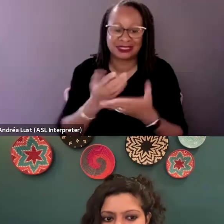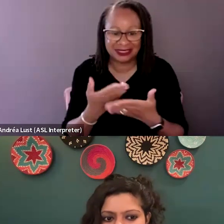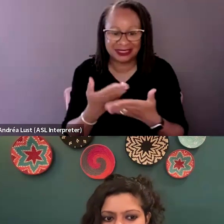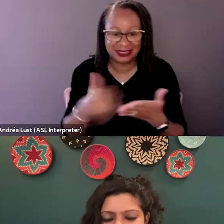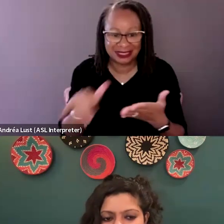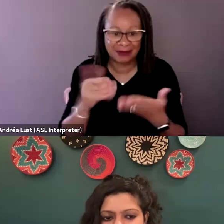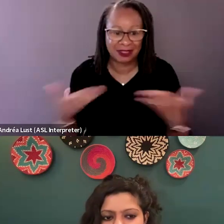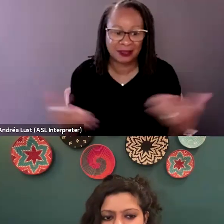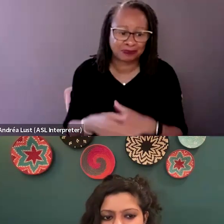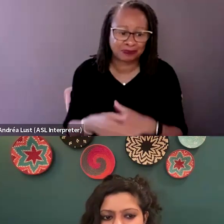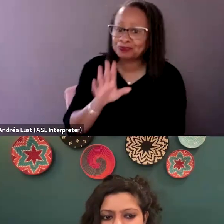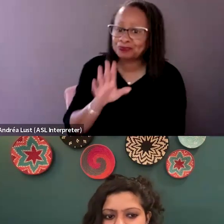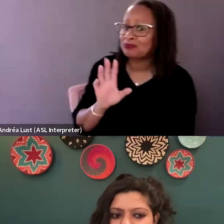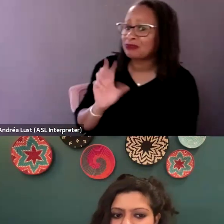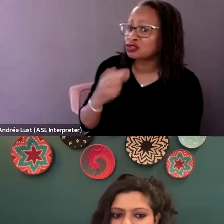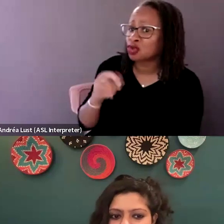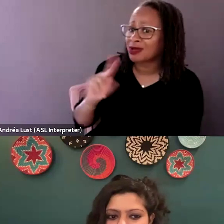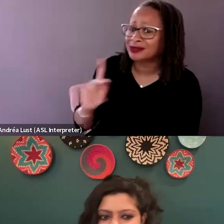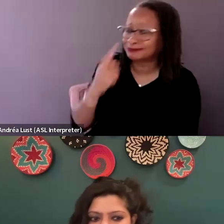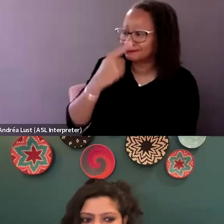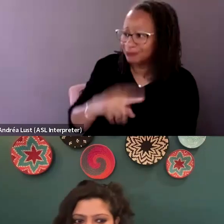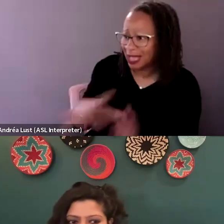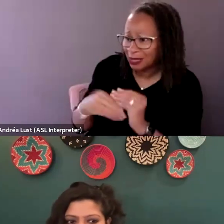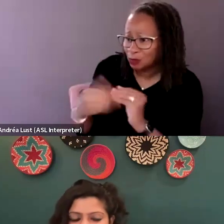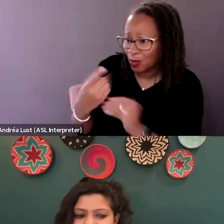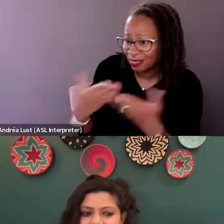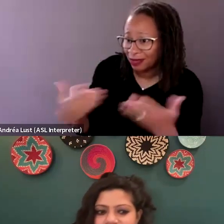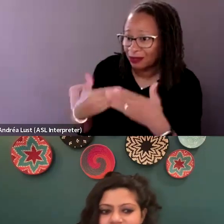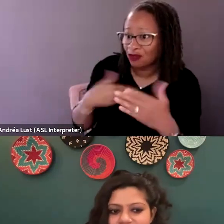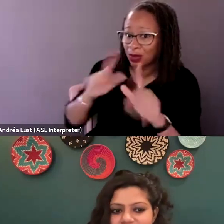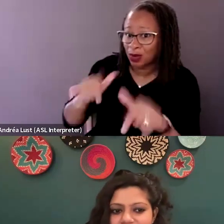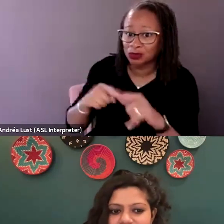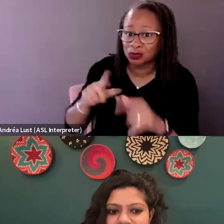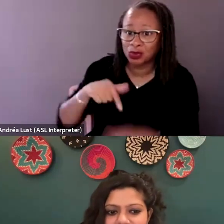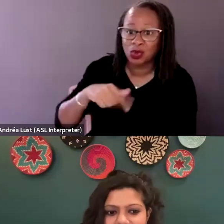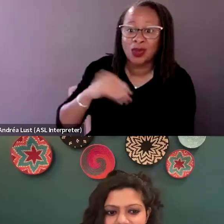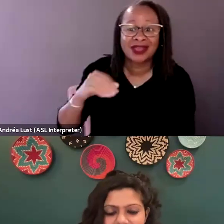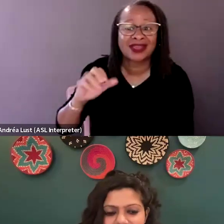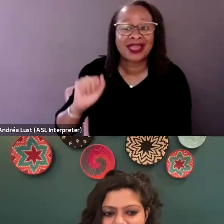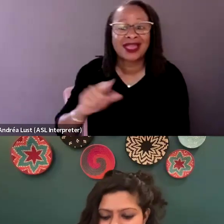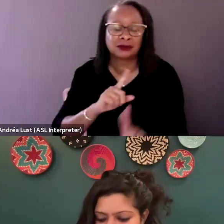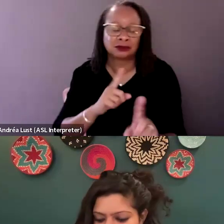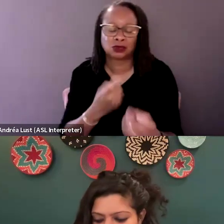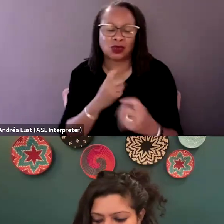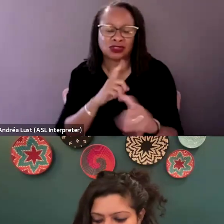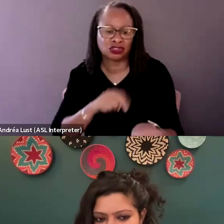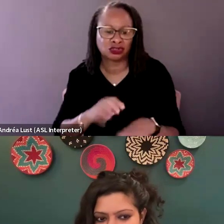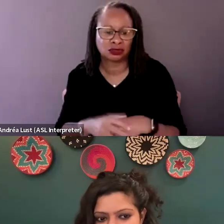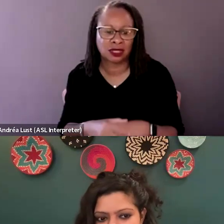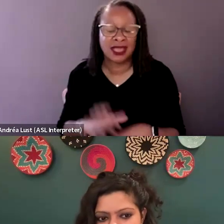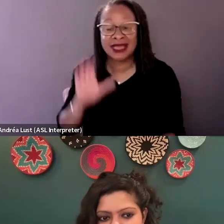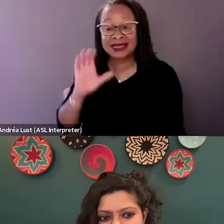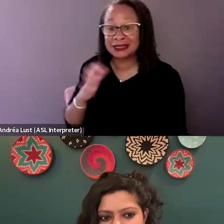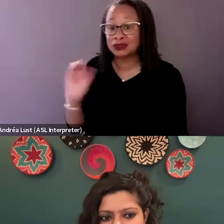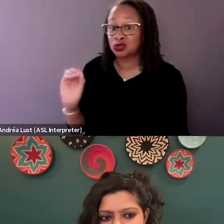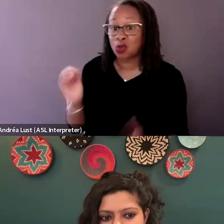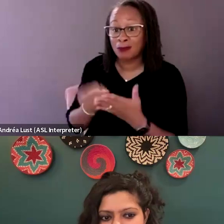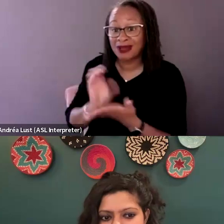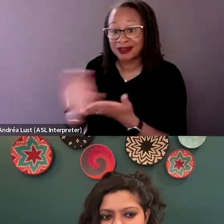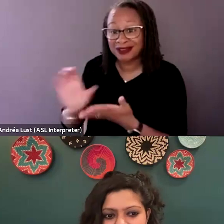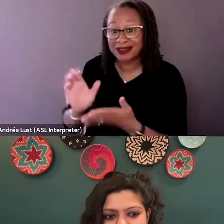like so in terms of the stages of the film, the development stage is often where the social contract